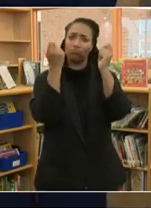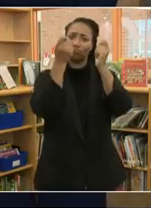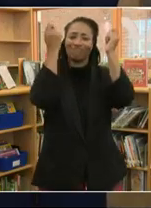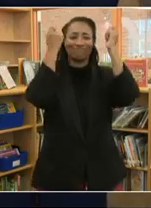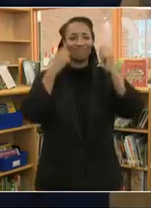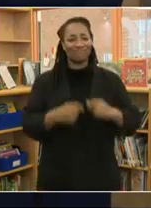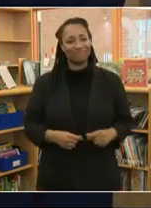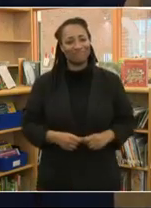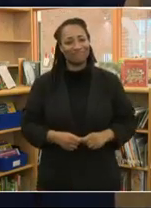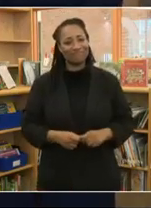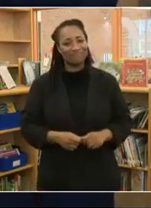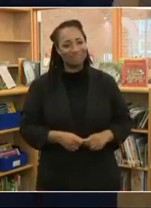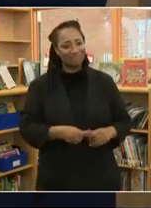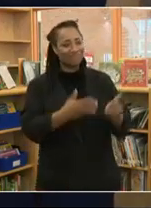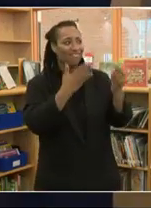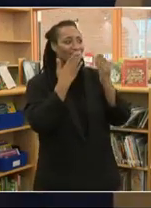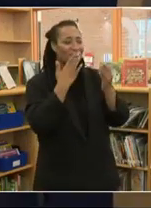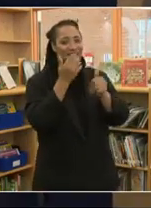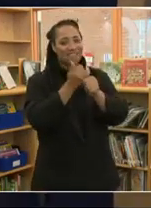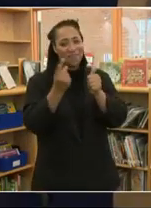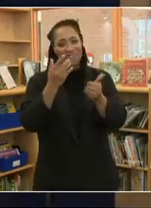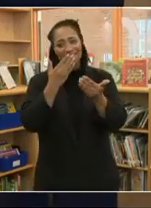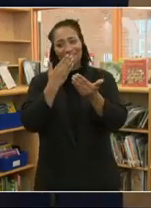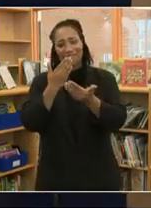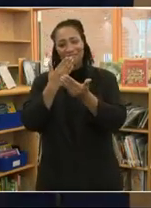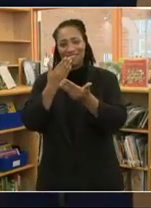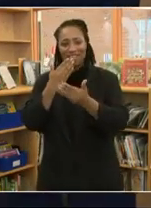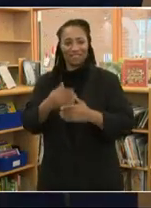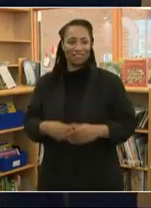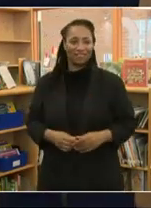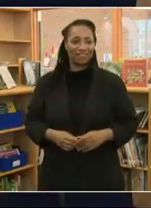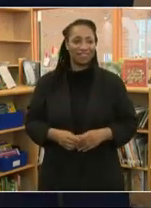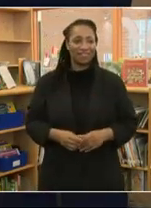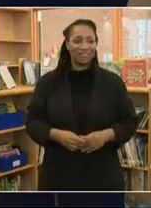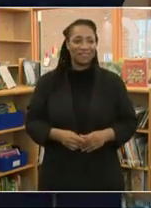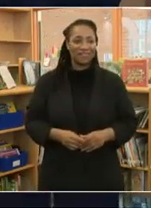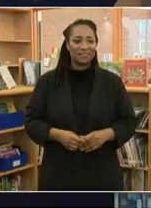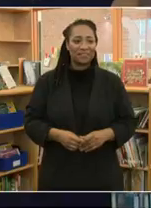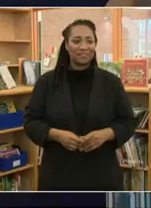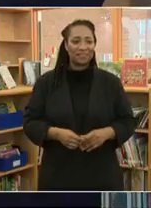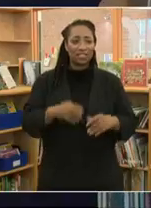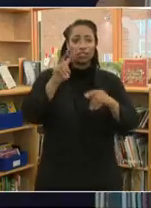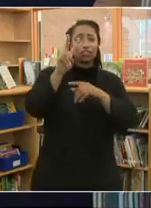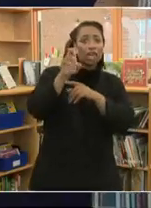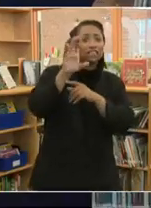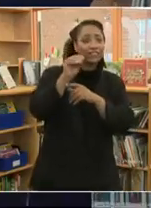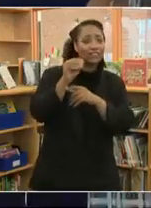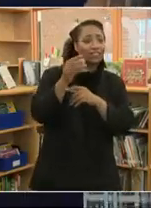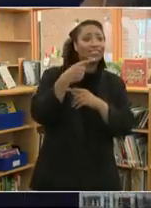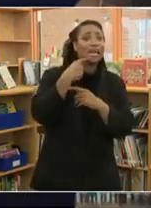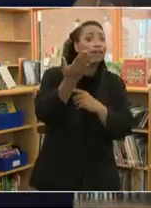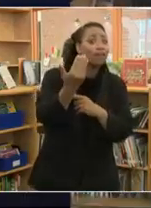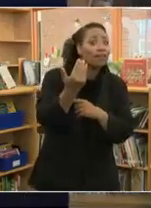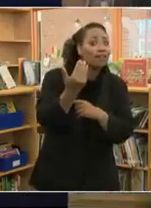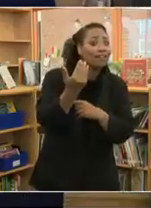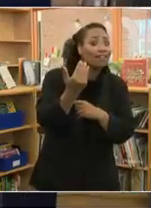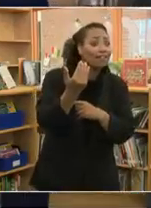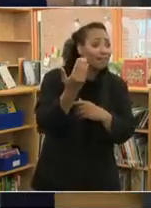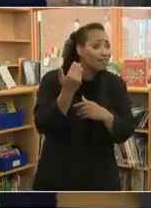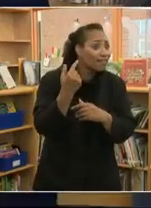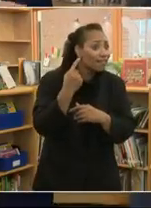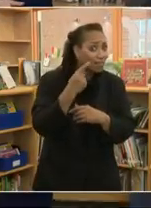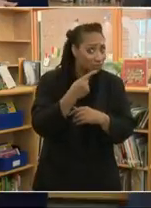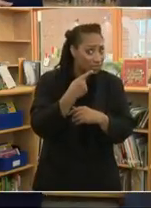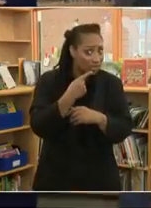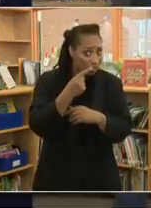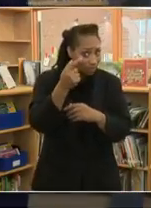Thank you, everybody. Thank you. Can we get a quick, tell us how to say it? 250th is the semi, You got this. No, you got